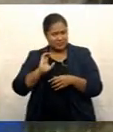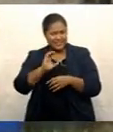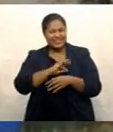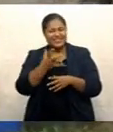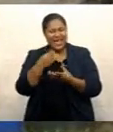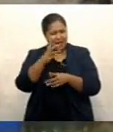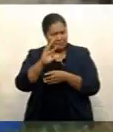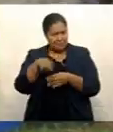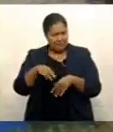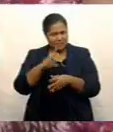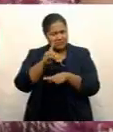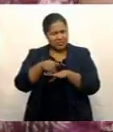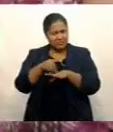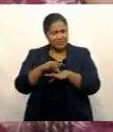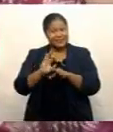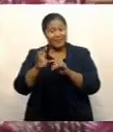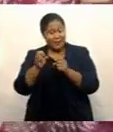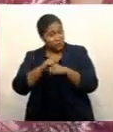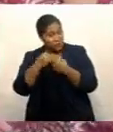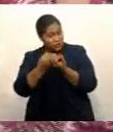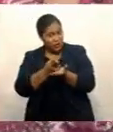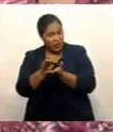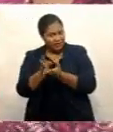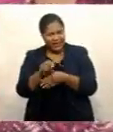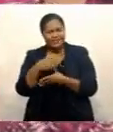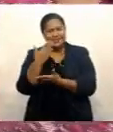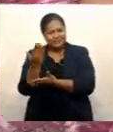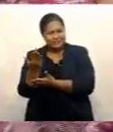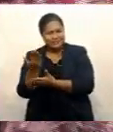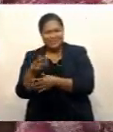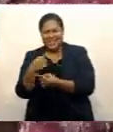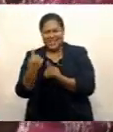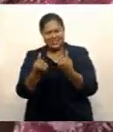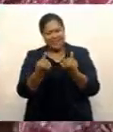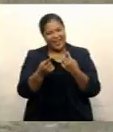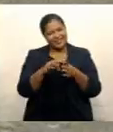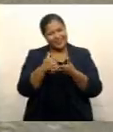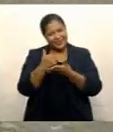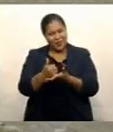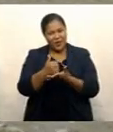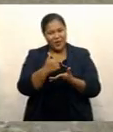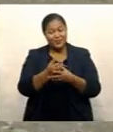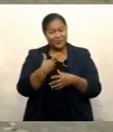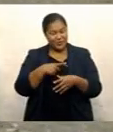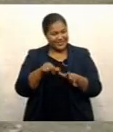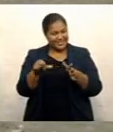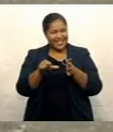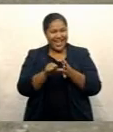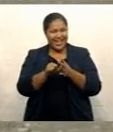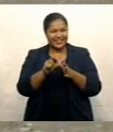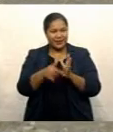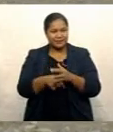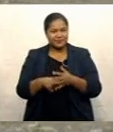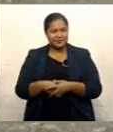social welfare assistance, they are relying on each other during these current difficult times.